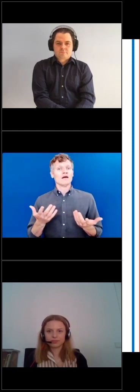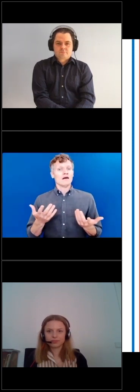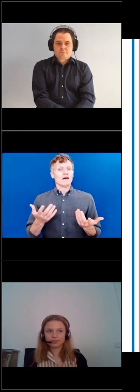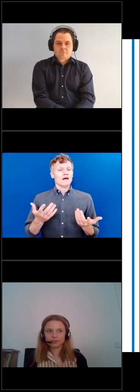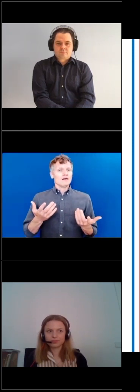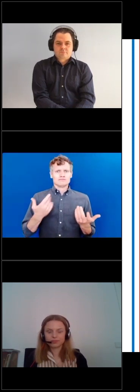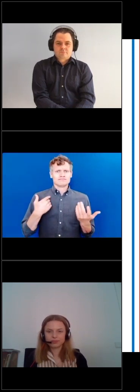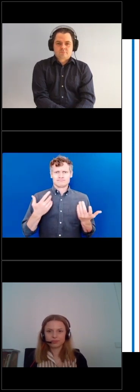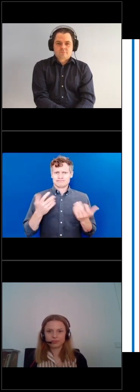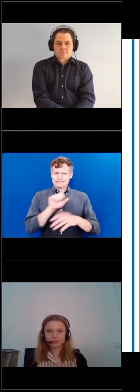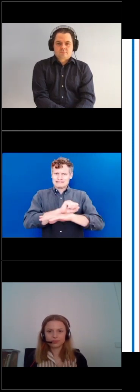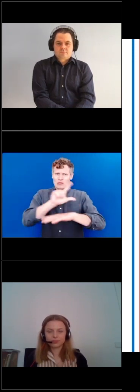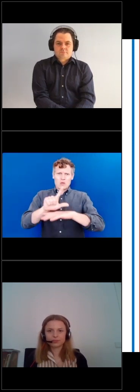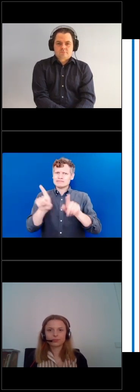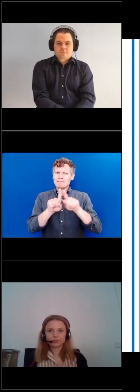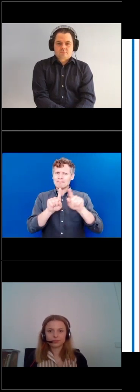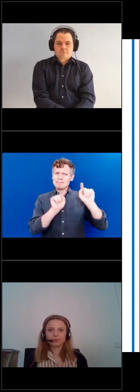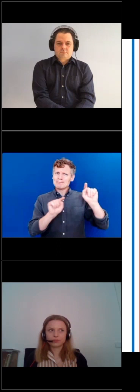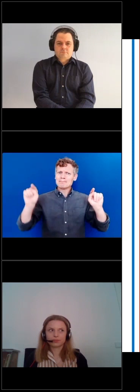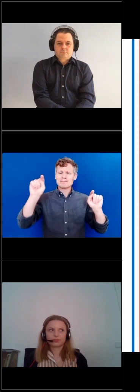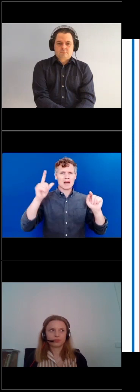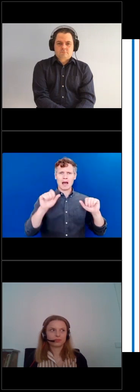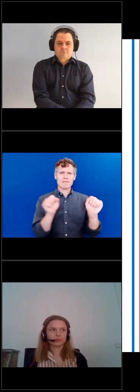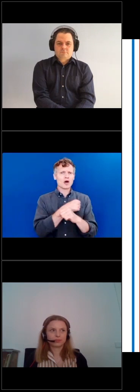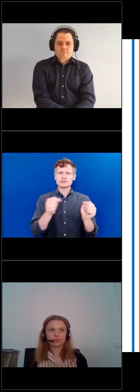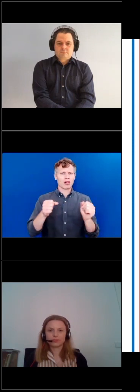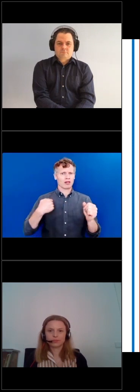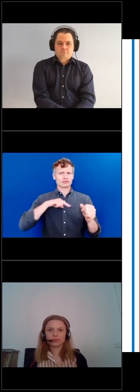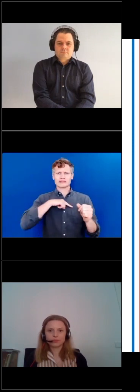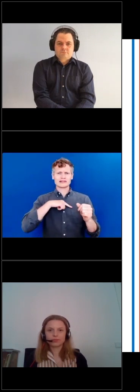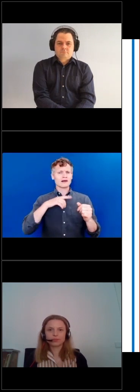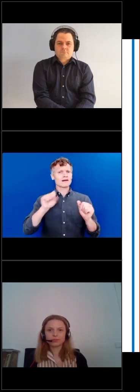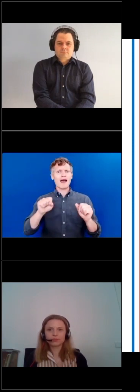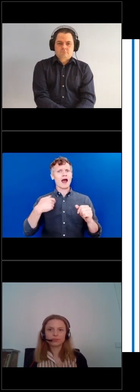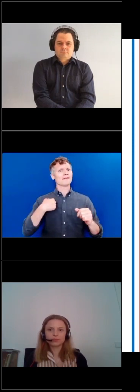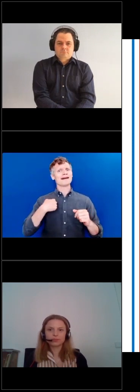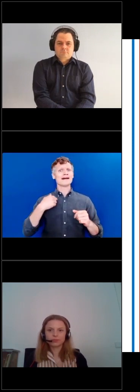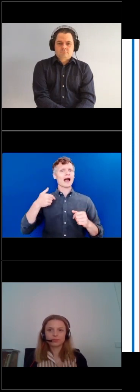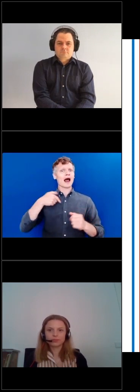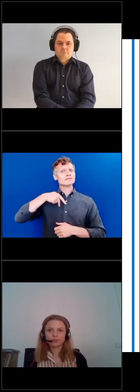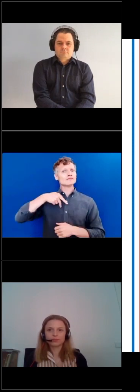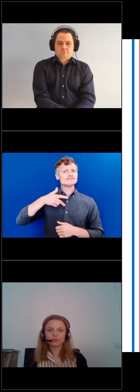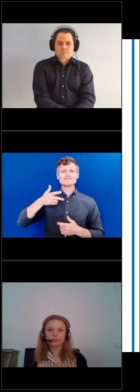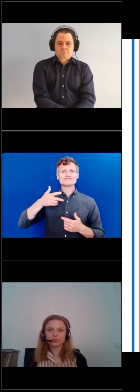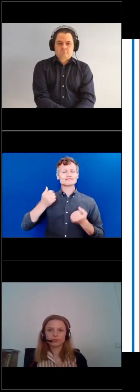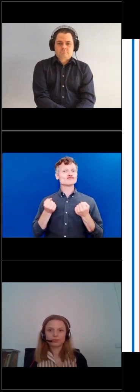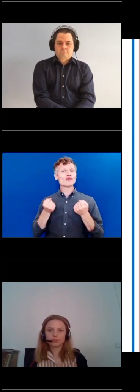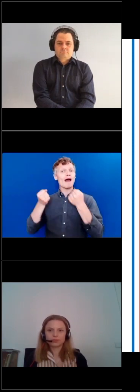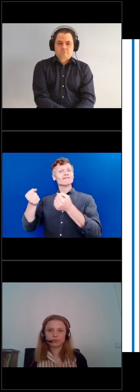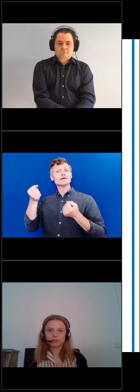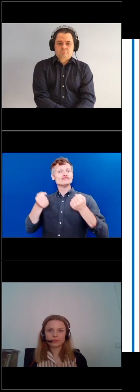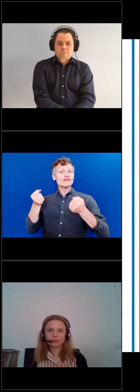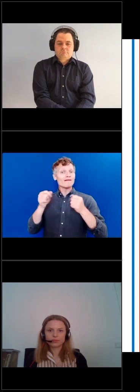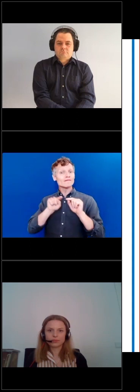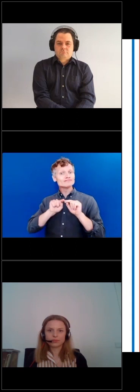move from one district to another, as an example. So what we have been doing is working, as I was saying,